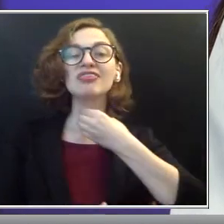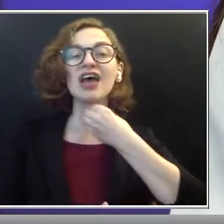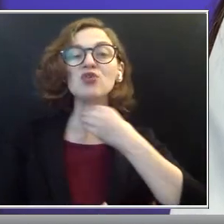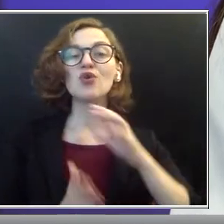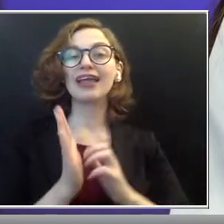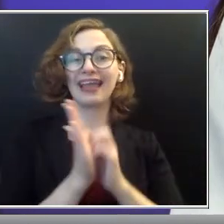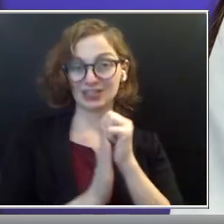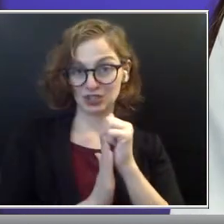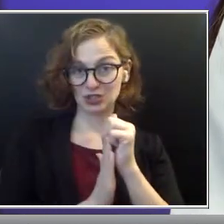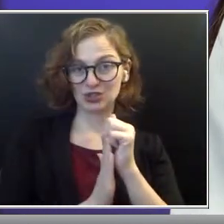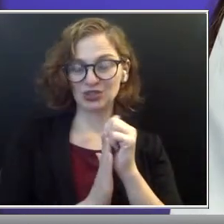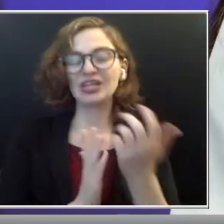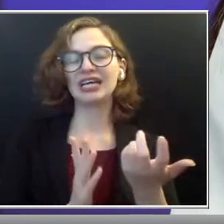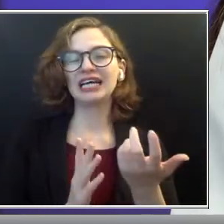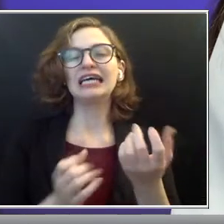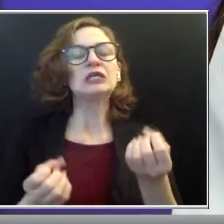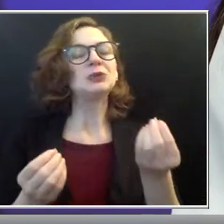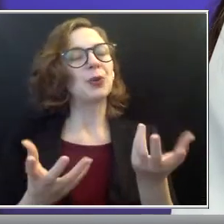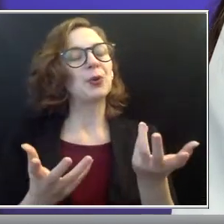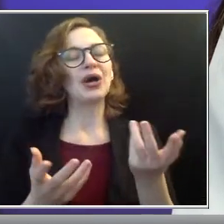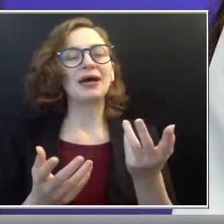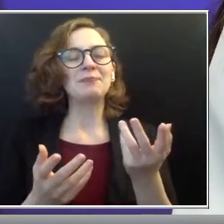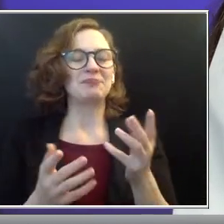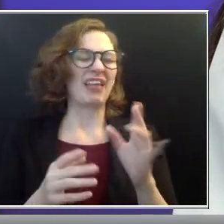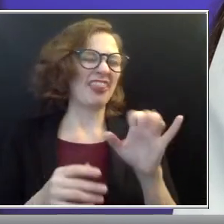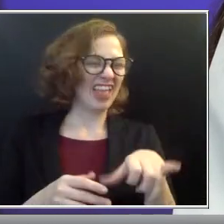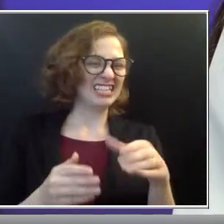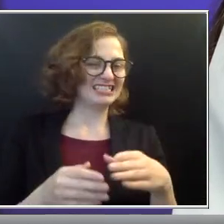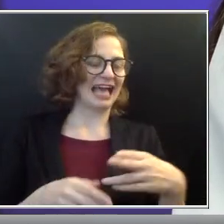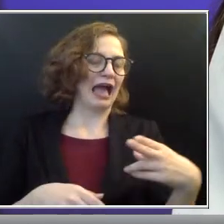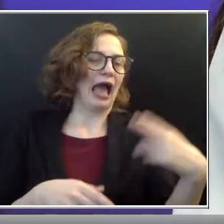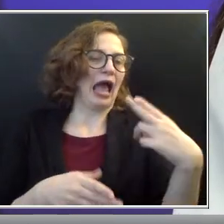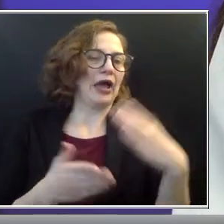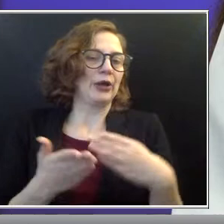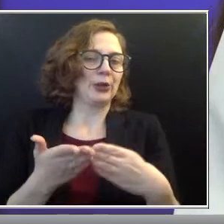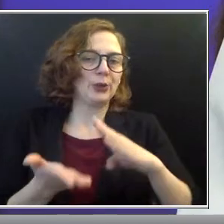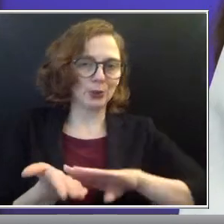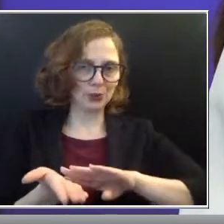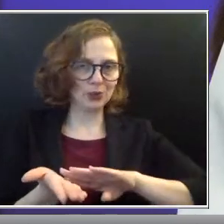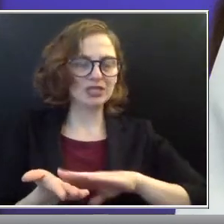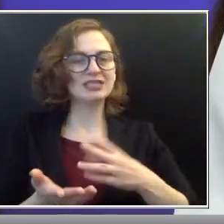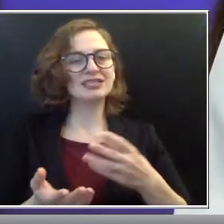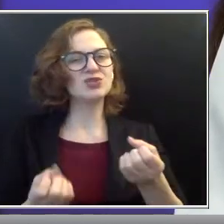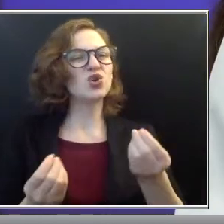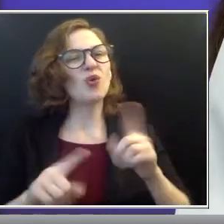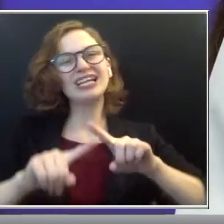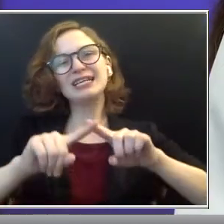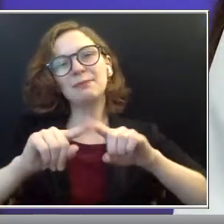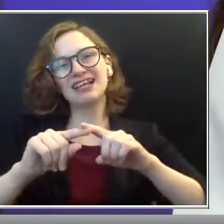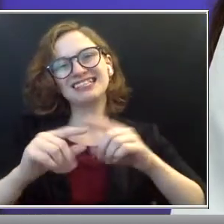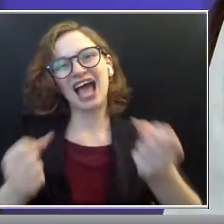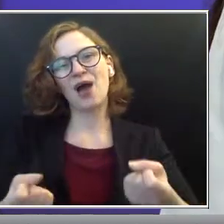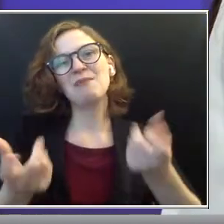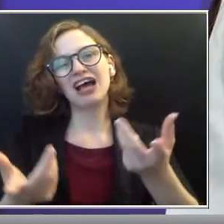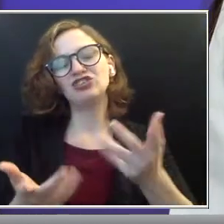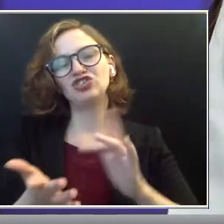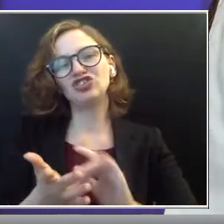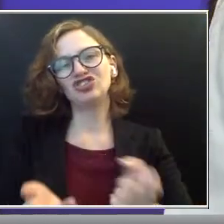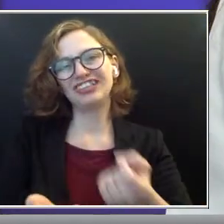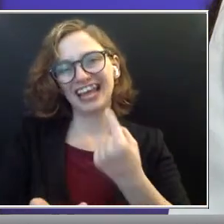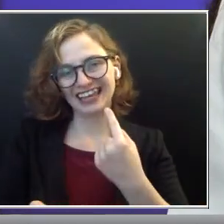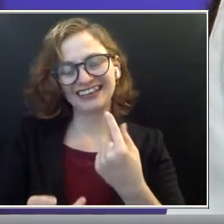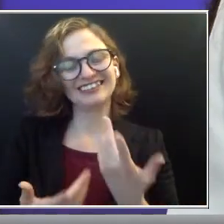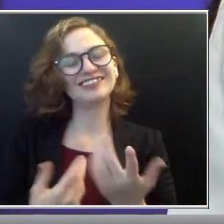caution depending on the dose allotment. And we also seek feedback from our nuclear medicine doctors about